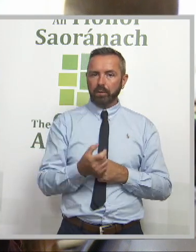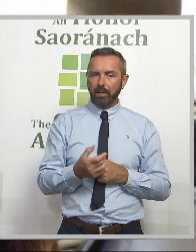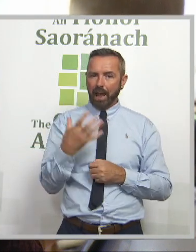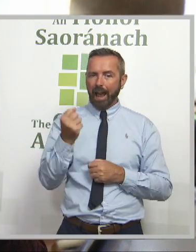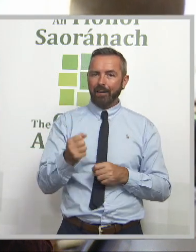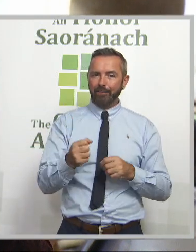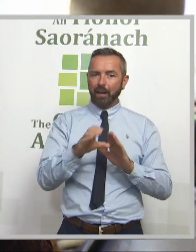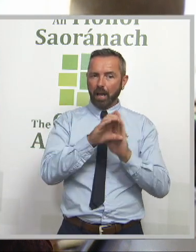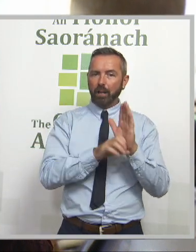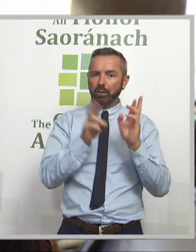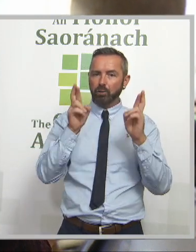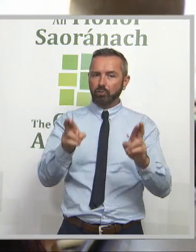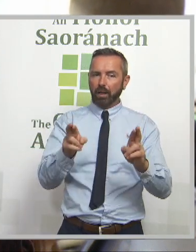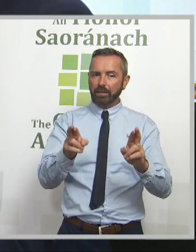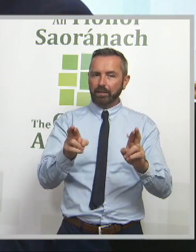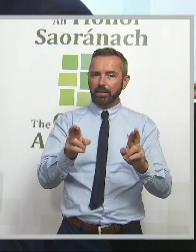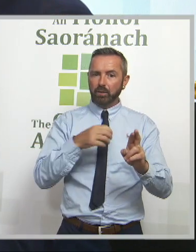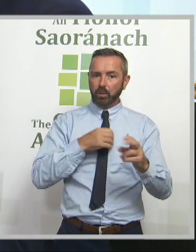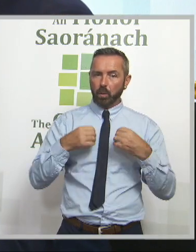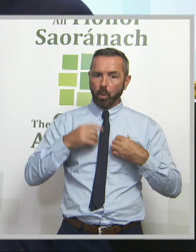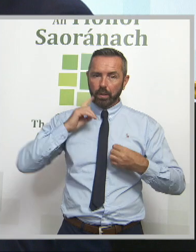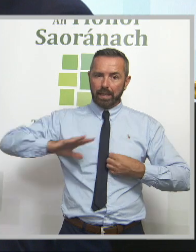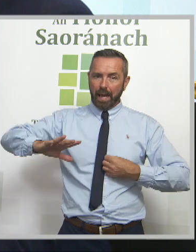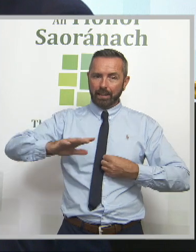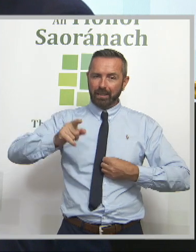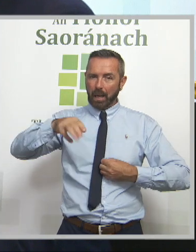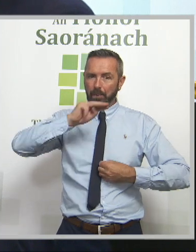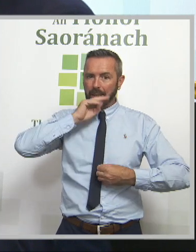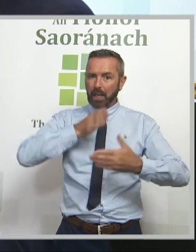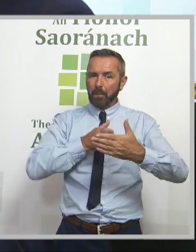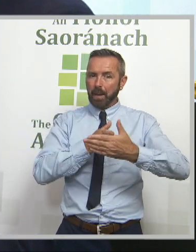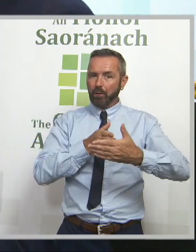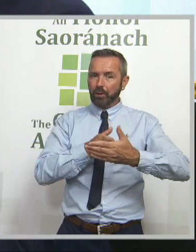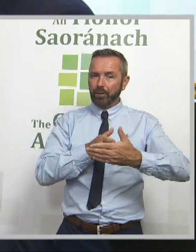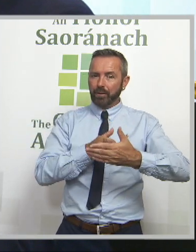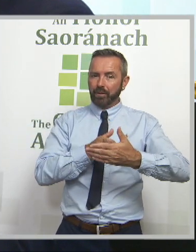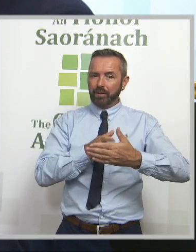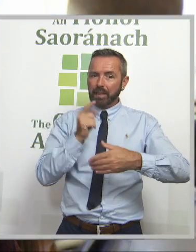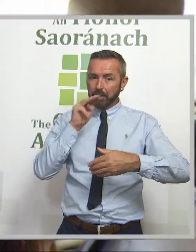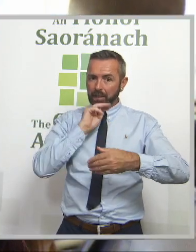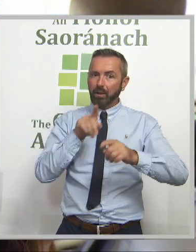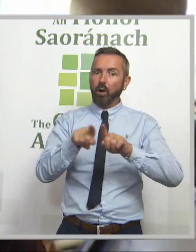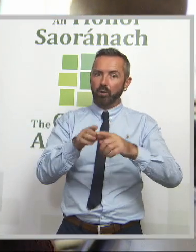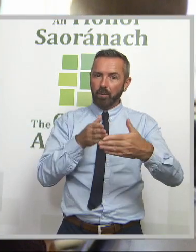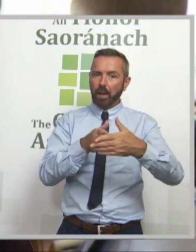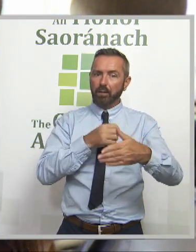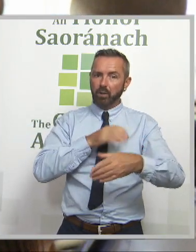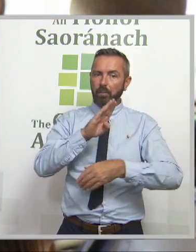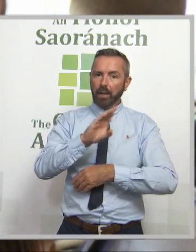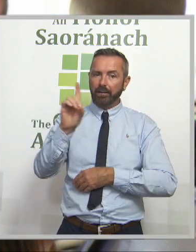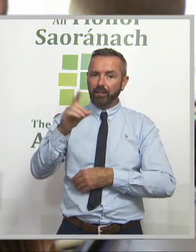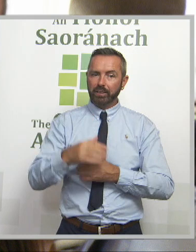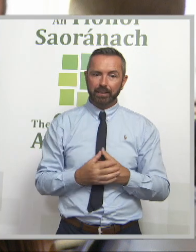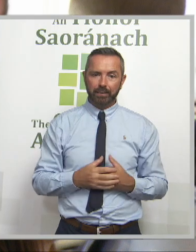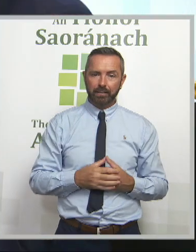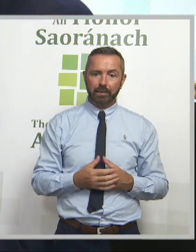a barrier to more publicly owned land, and therefore a barrier to biodiversity, or protecting biodiversity? Great